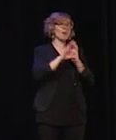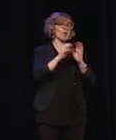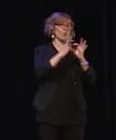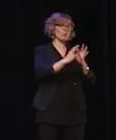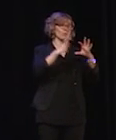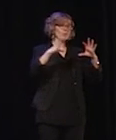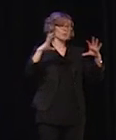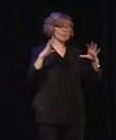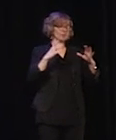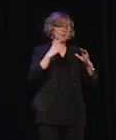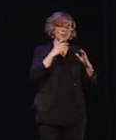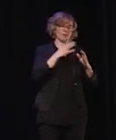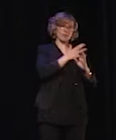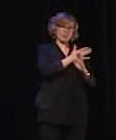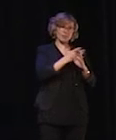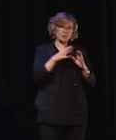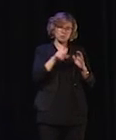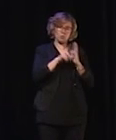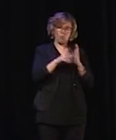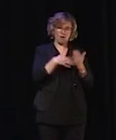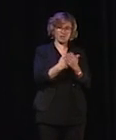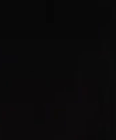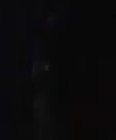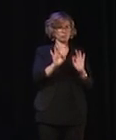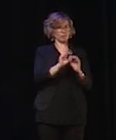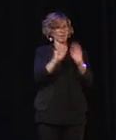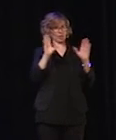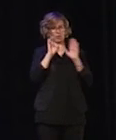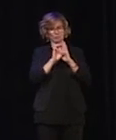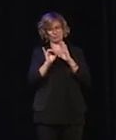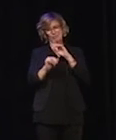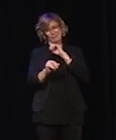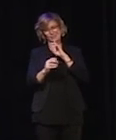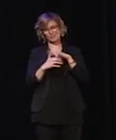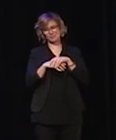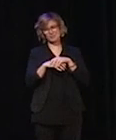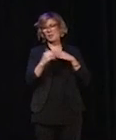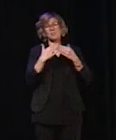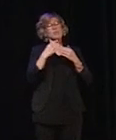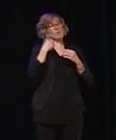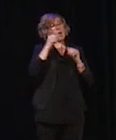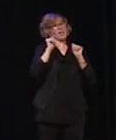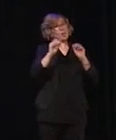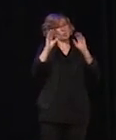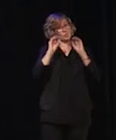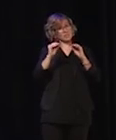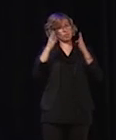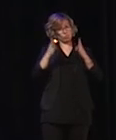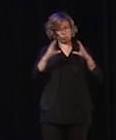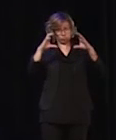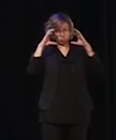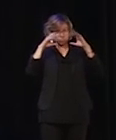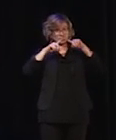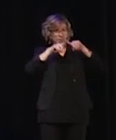But I made a film called Resonance, and what I did was I was exploring this idea of, like, can you train a viewer to rely on a particular visual that